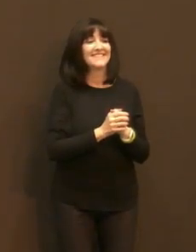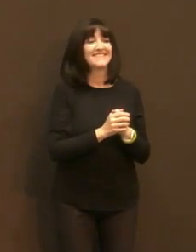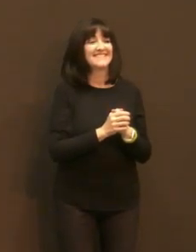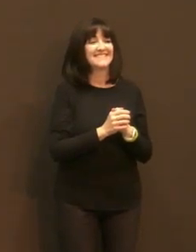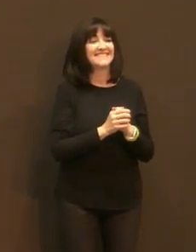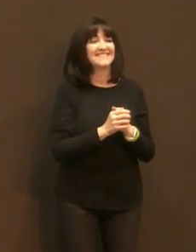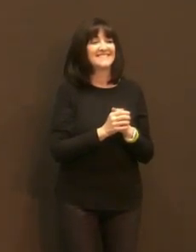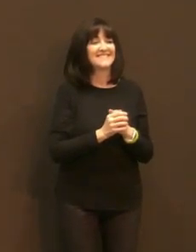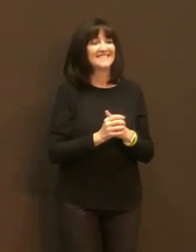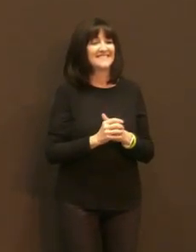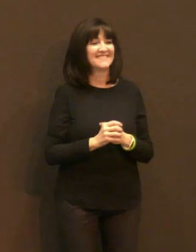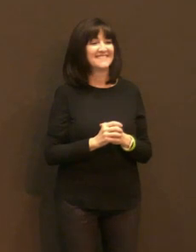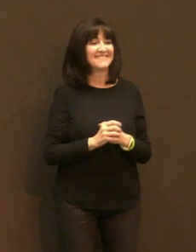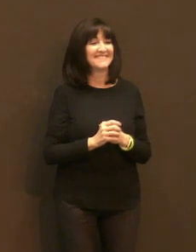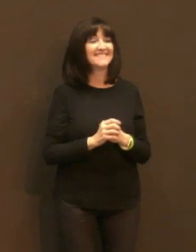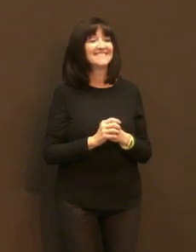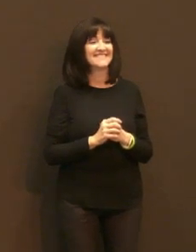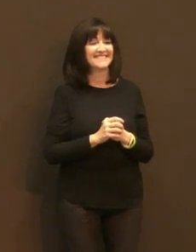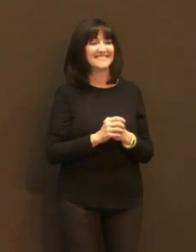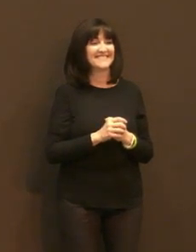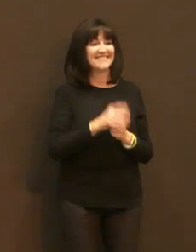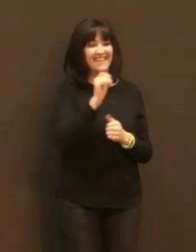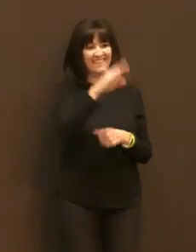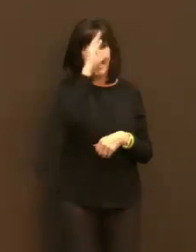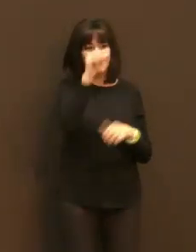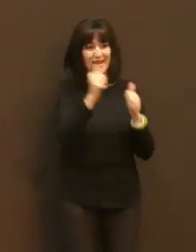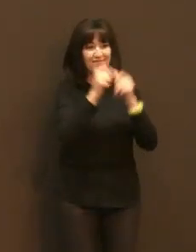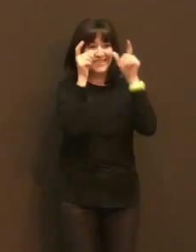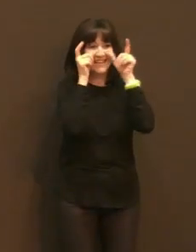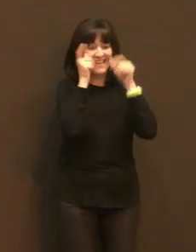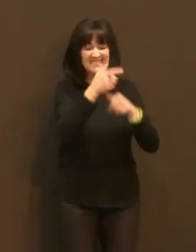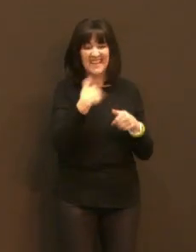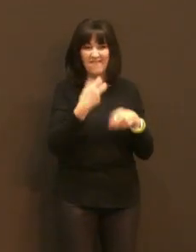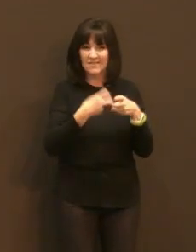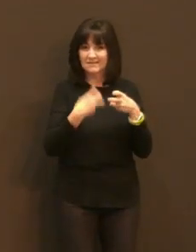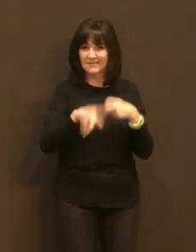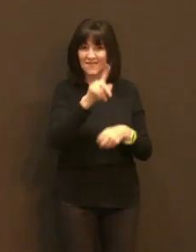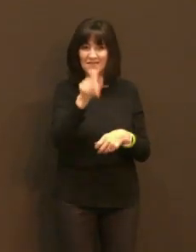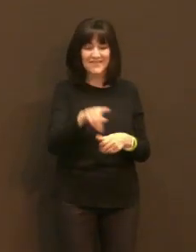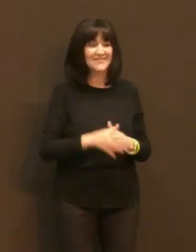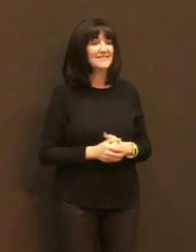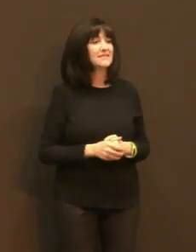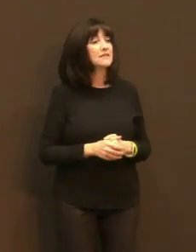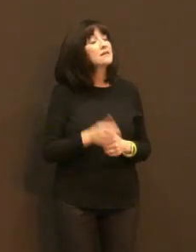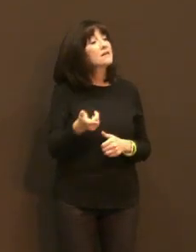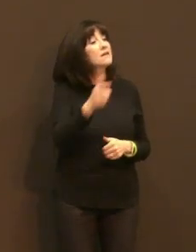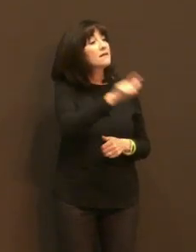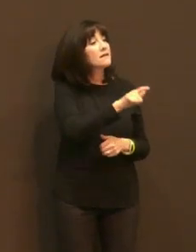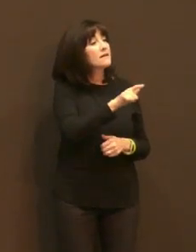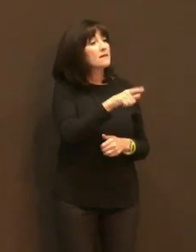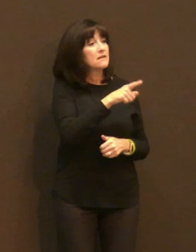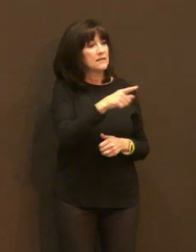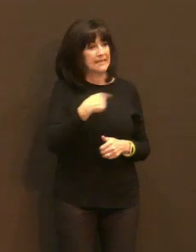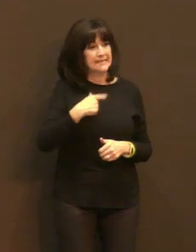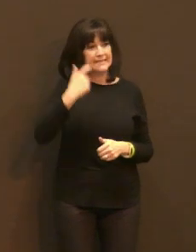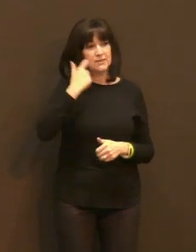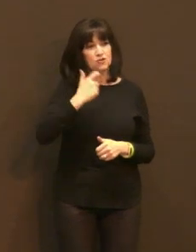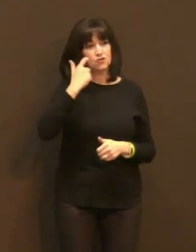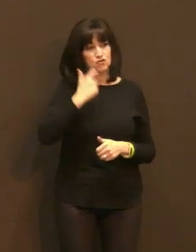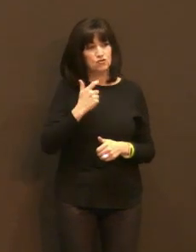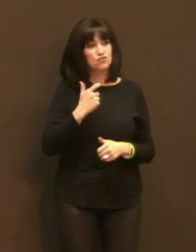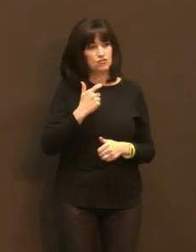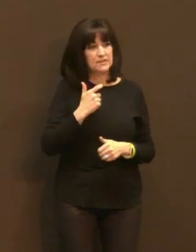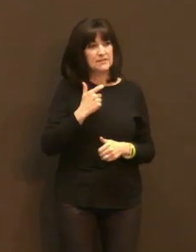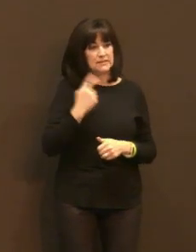He's got the tough questions. Jake Owens, Delaware Business Times. we've been hearing a little bit more in recent days, recent weeks,